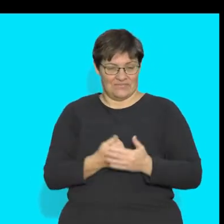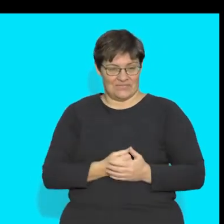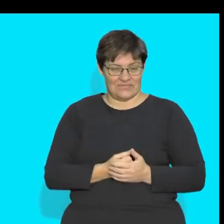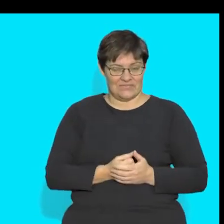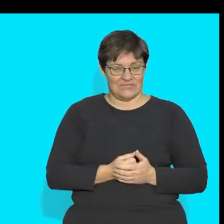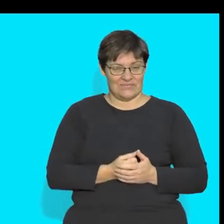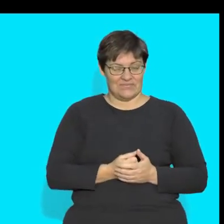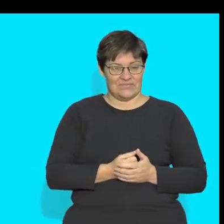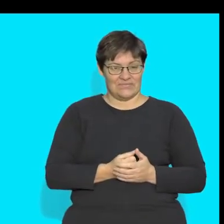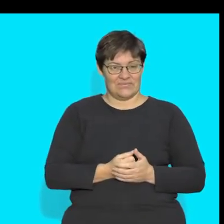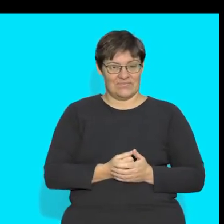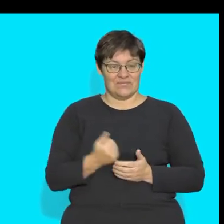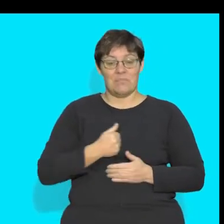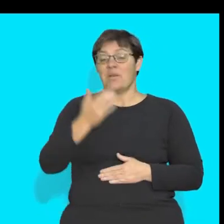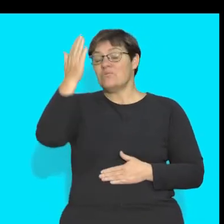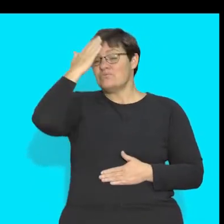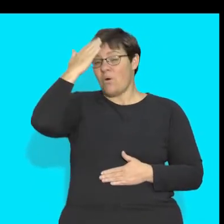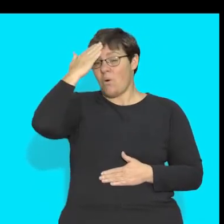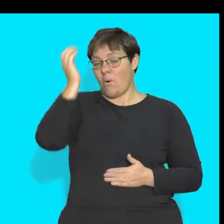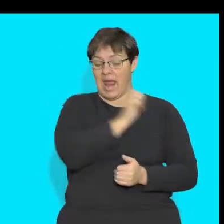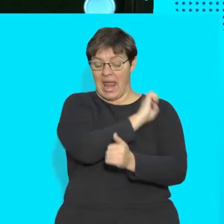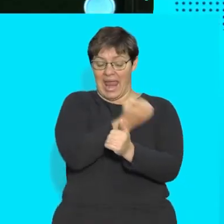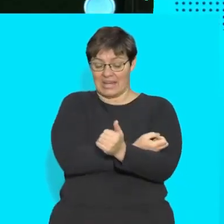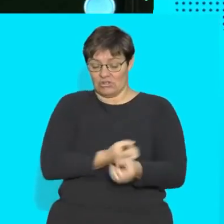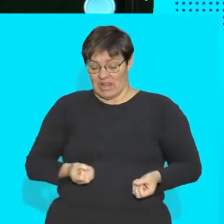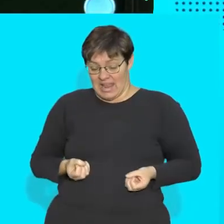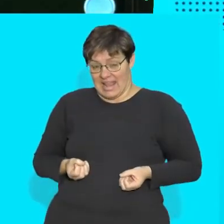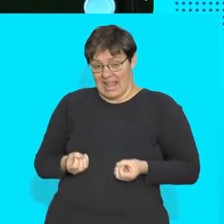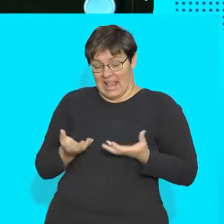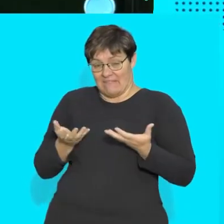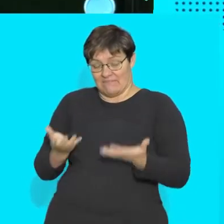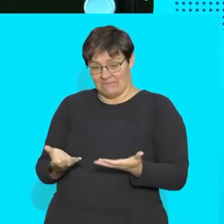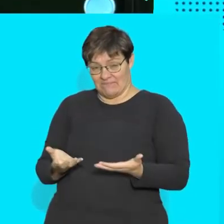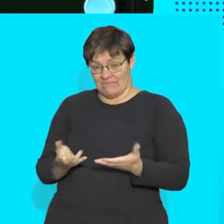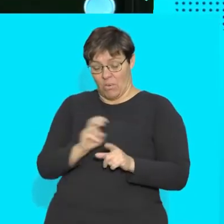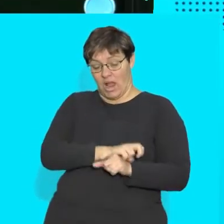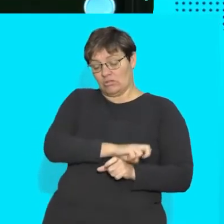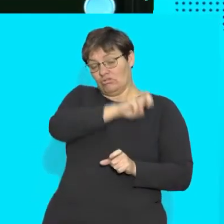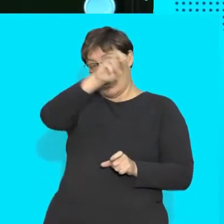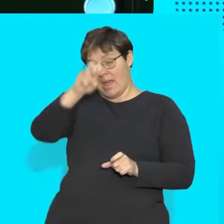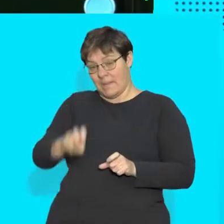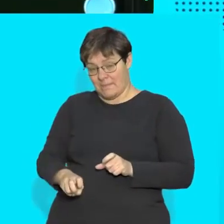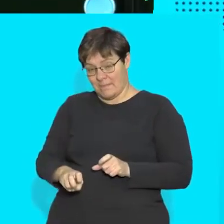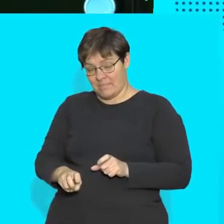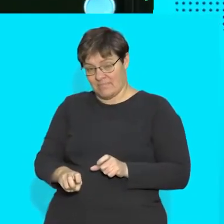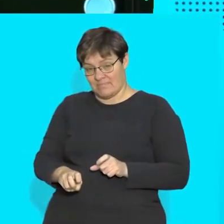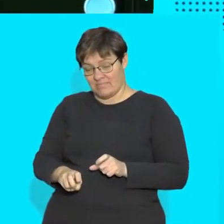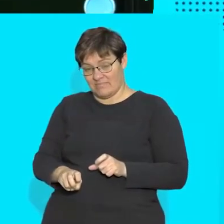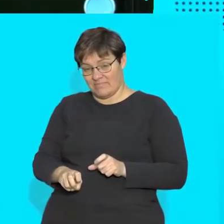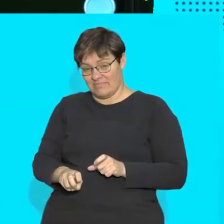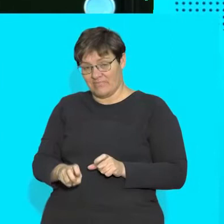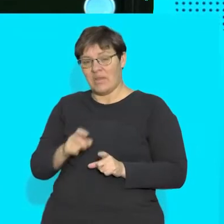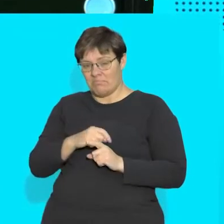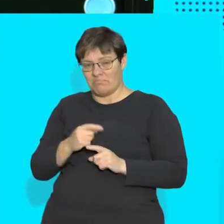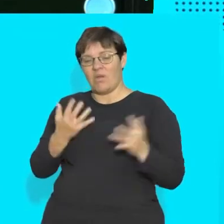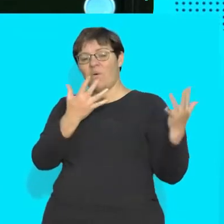there. So if I know how much energy is given off when it jumps, I can work out